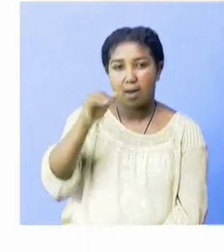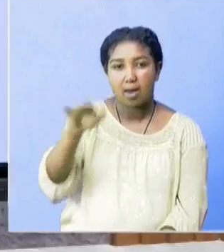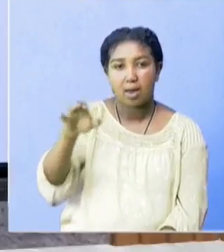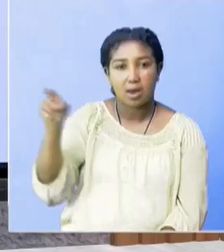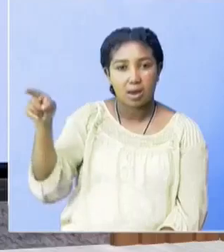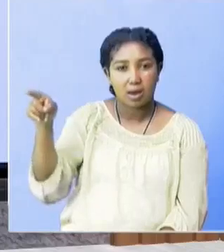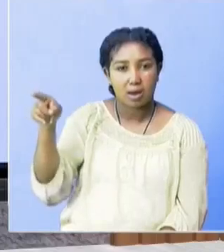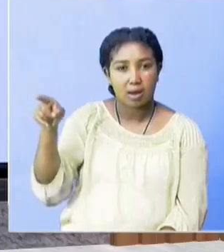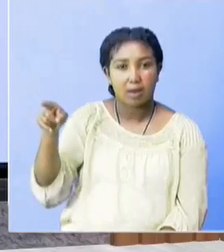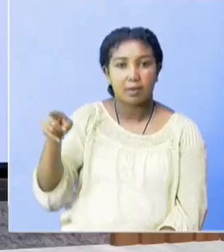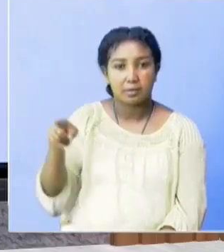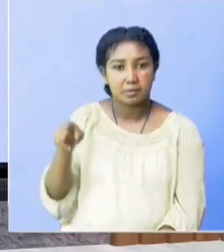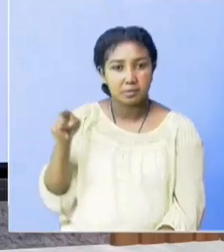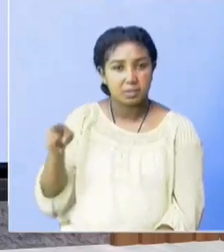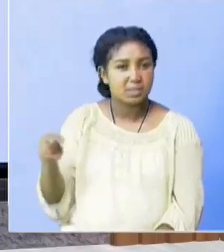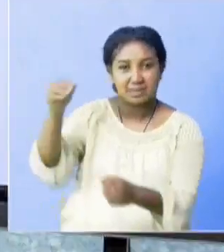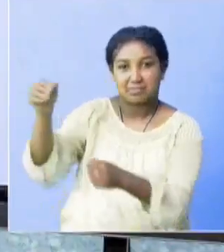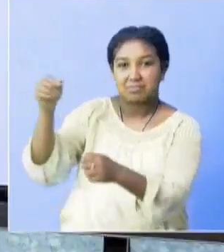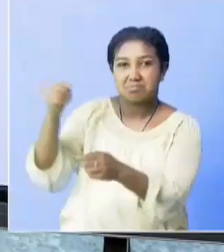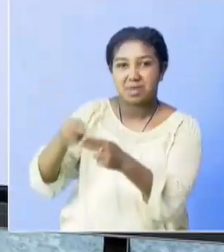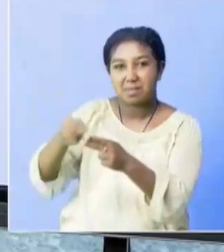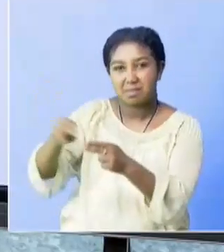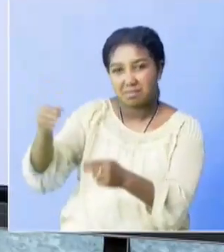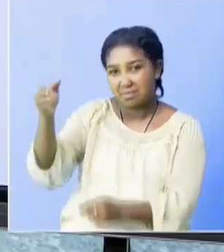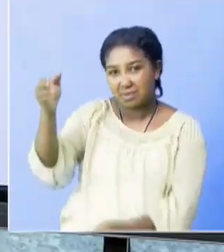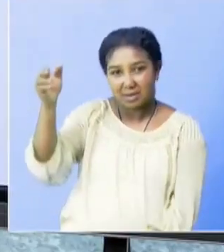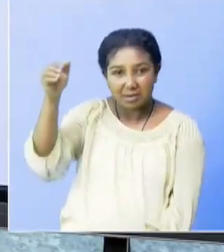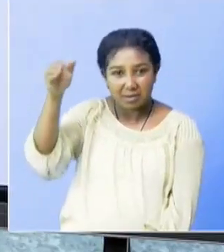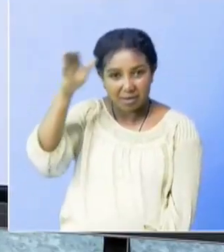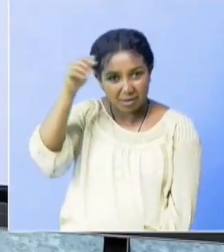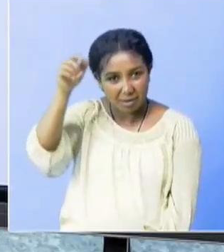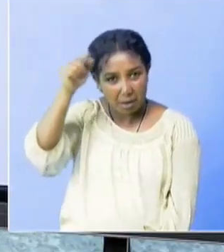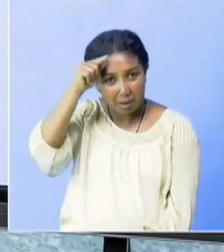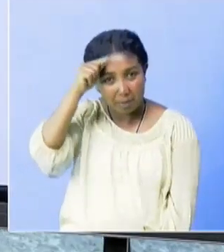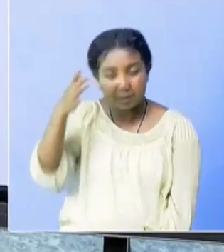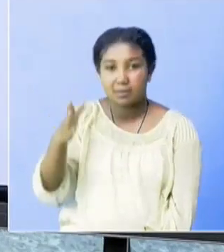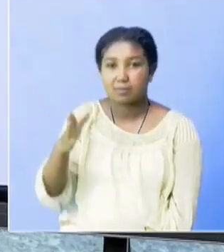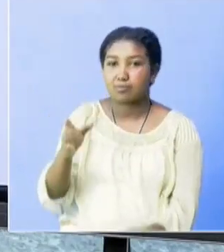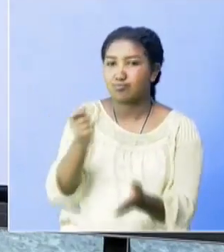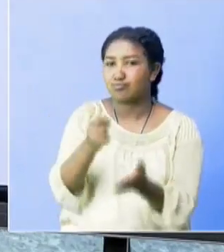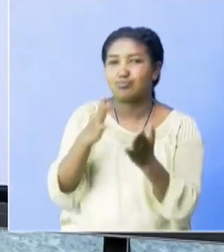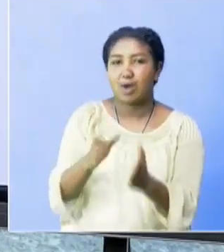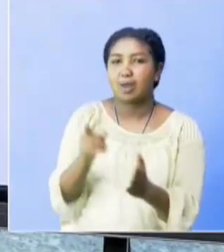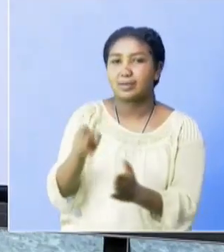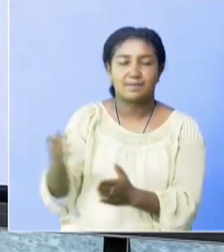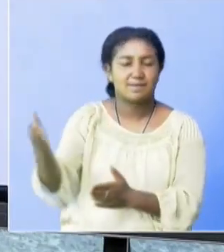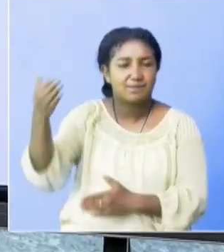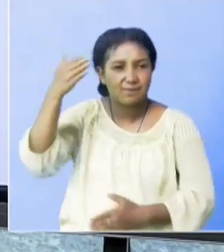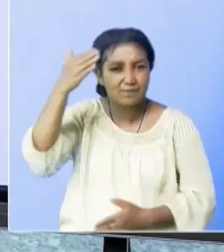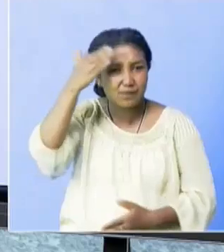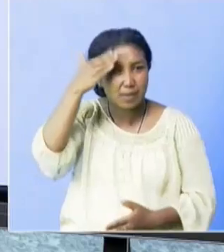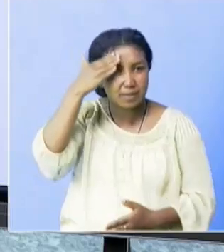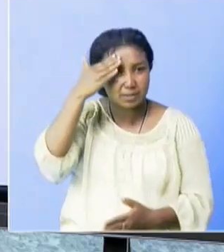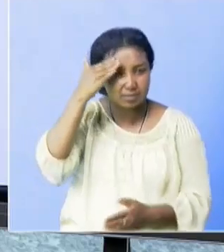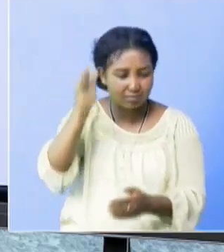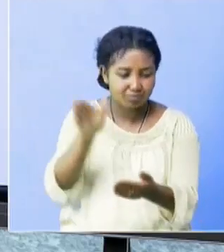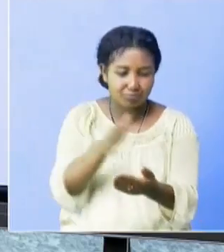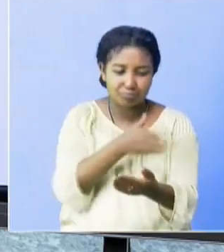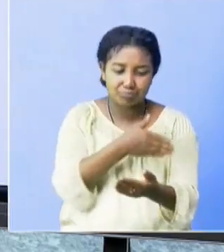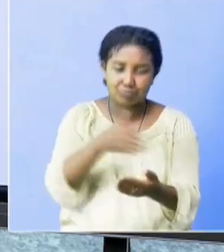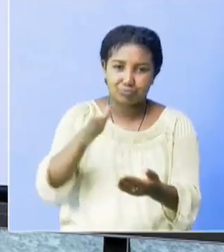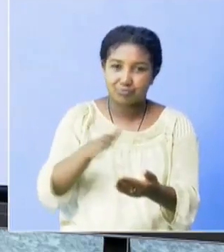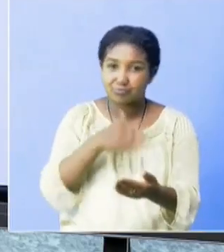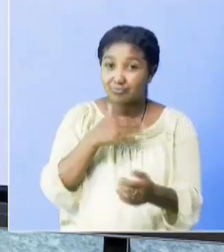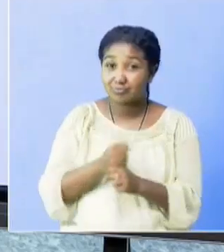Tsagay Gabramidin is a famous writer, also playwright. He has a famous poet